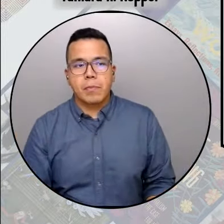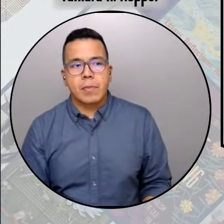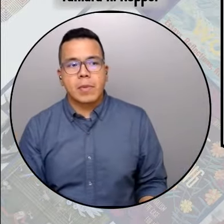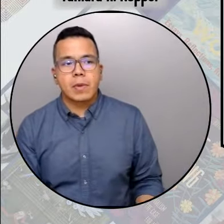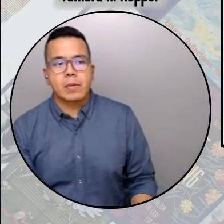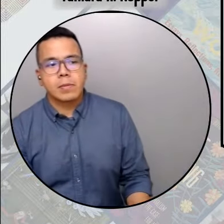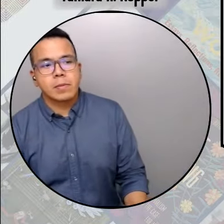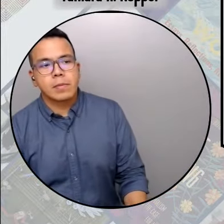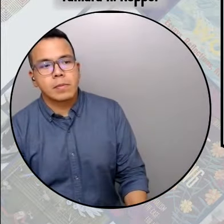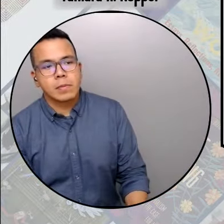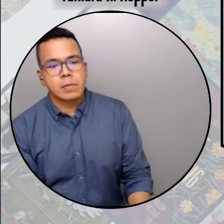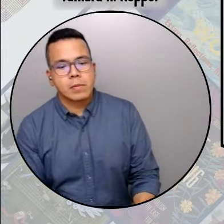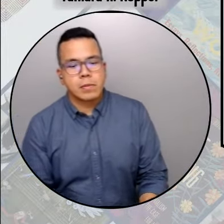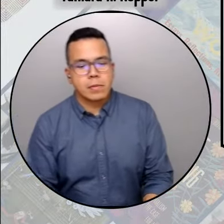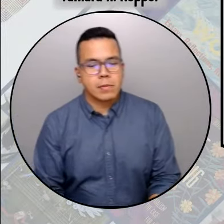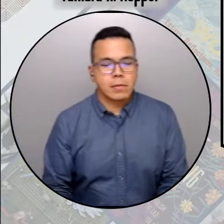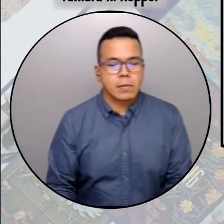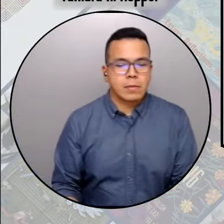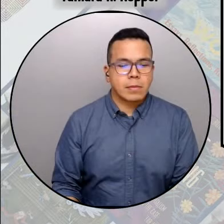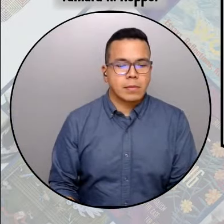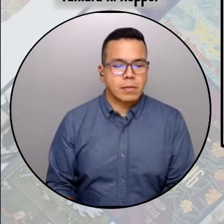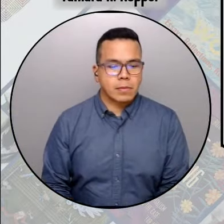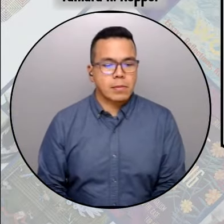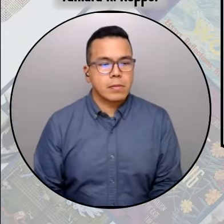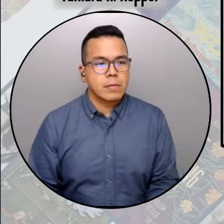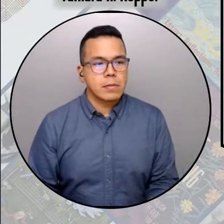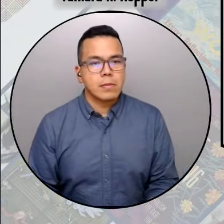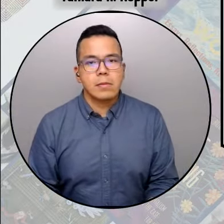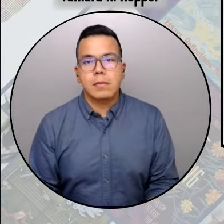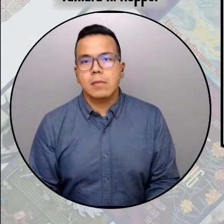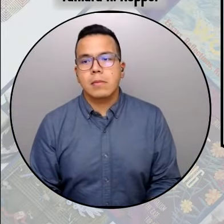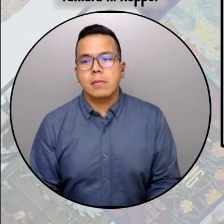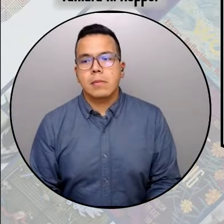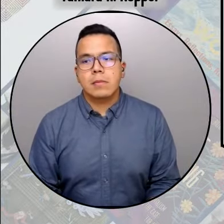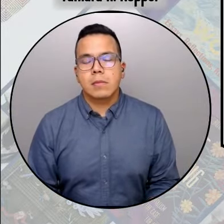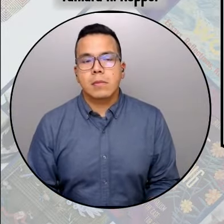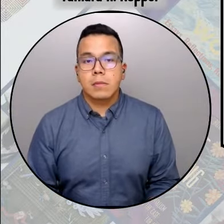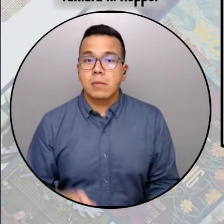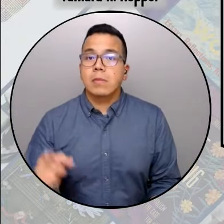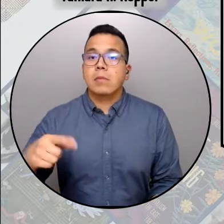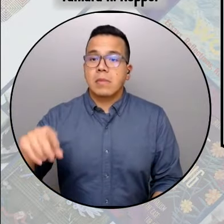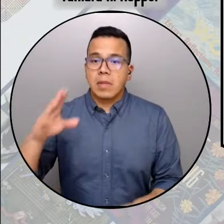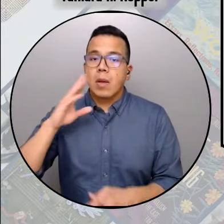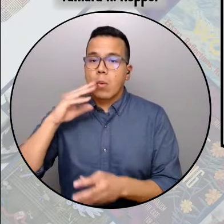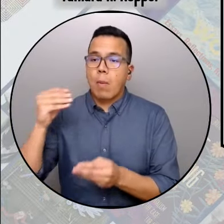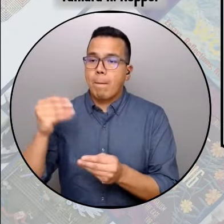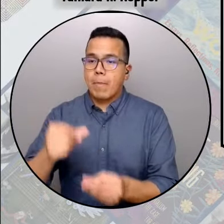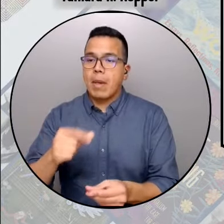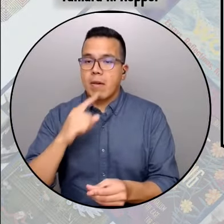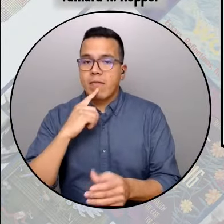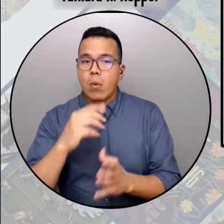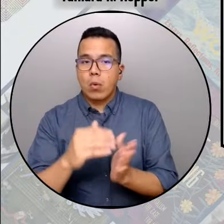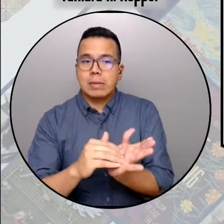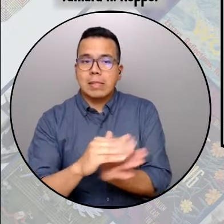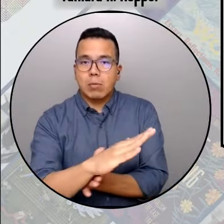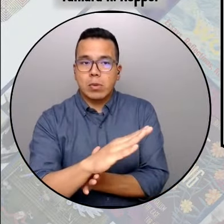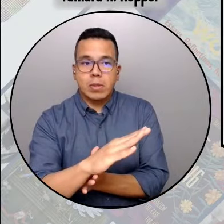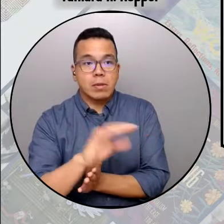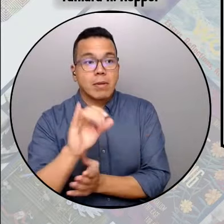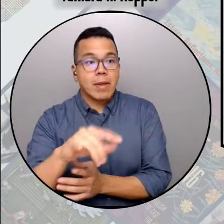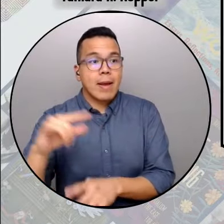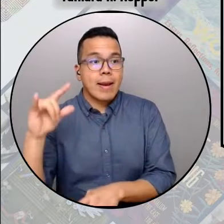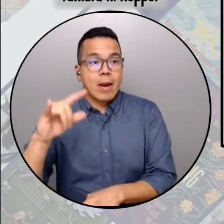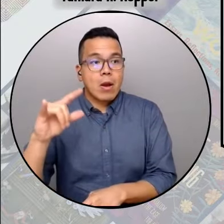they usually will pay cover for certain deportations. This airline goes to,